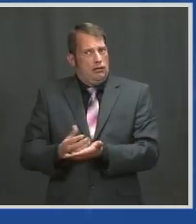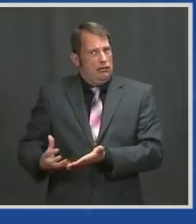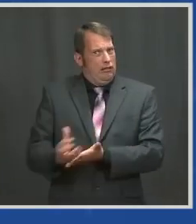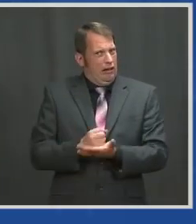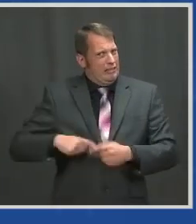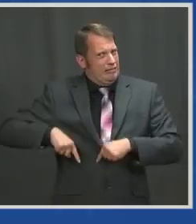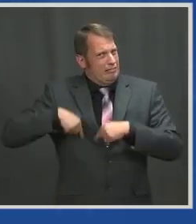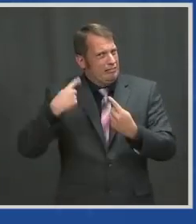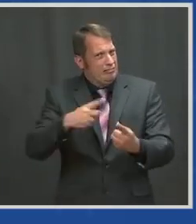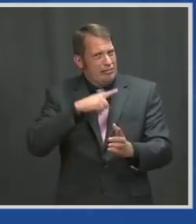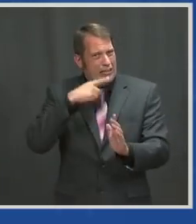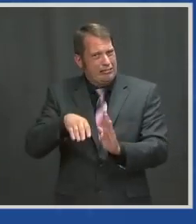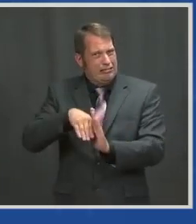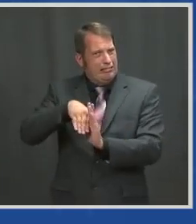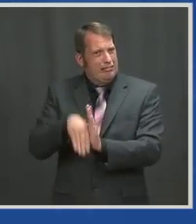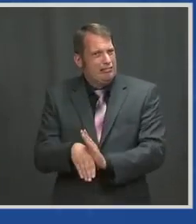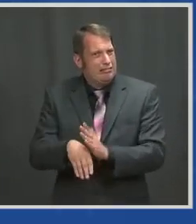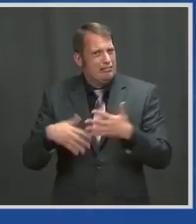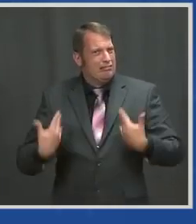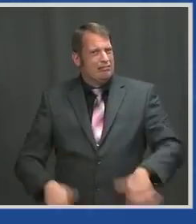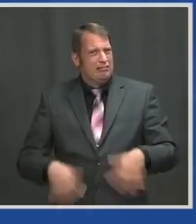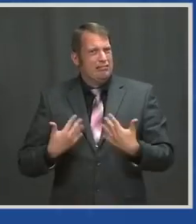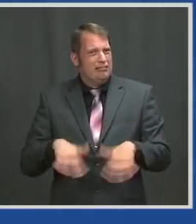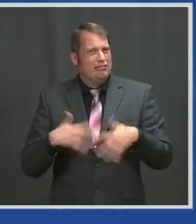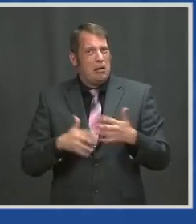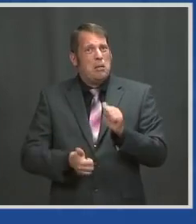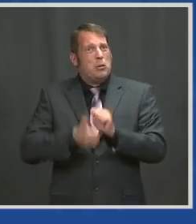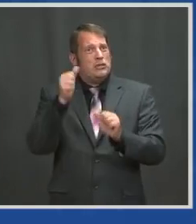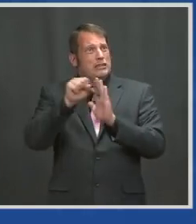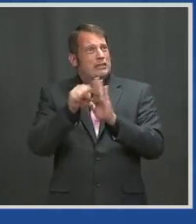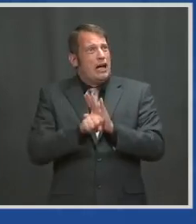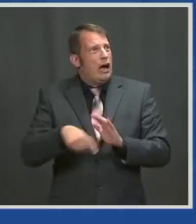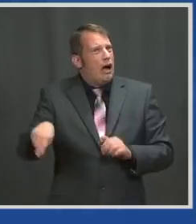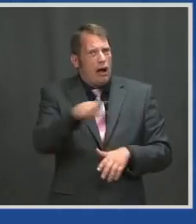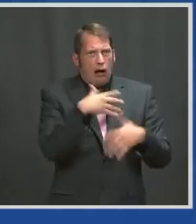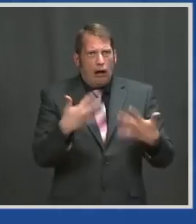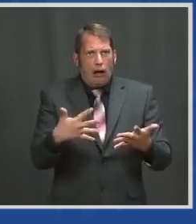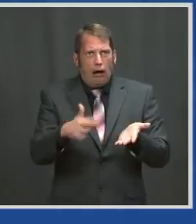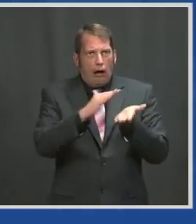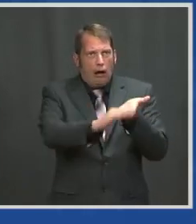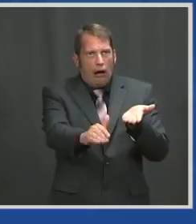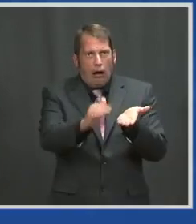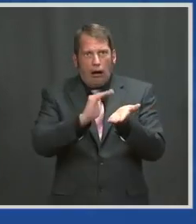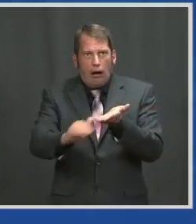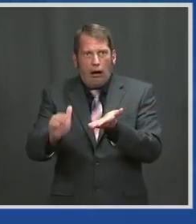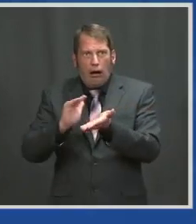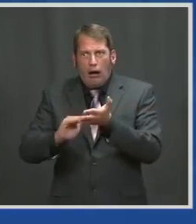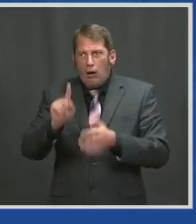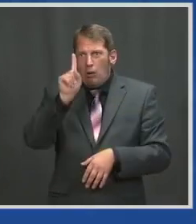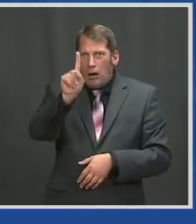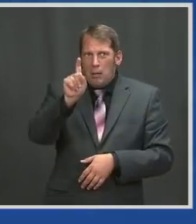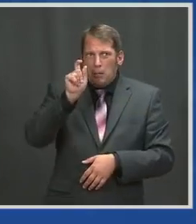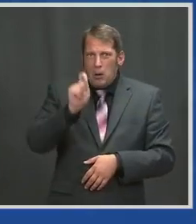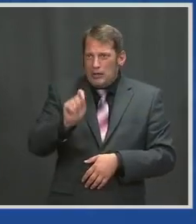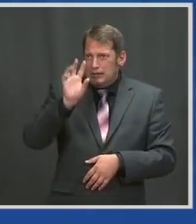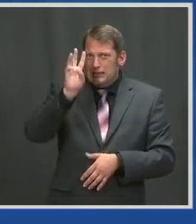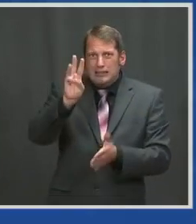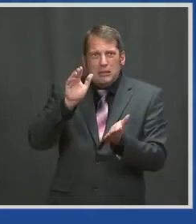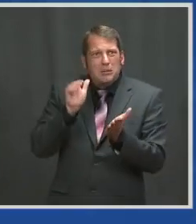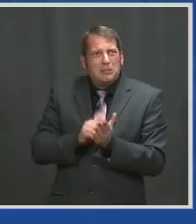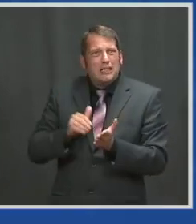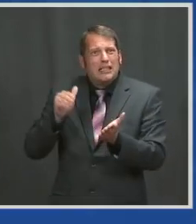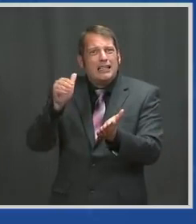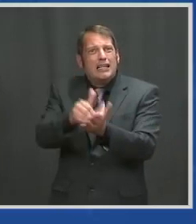to lay off 1.6 million employees. That's an awful lot of firefighters,